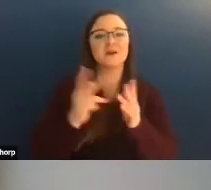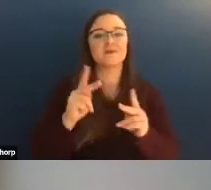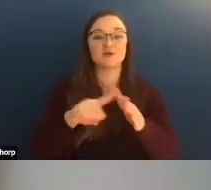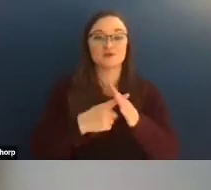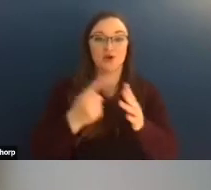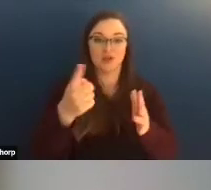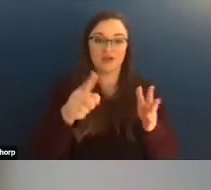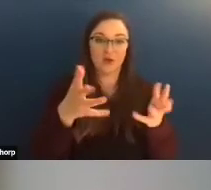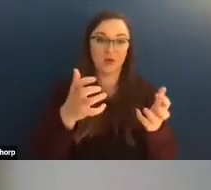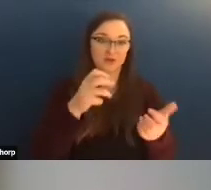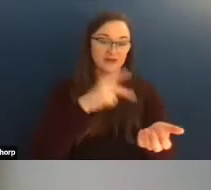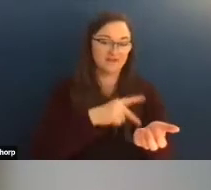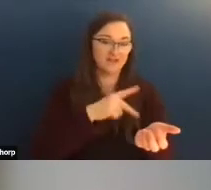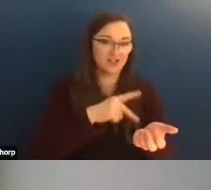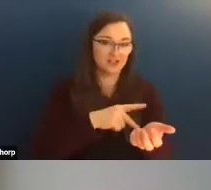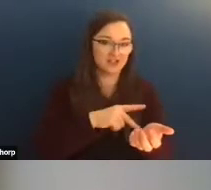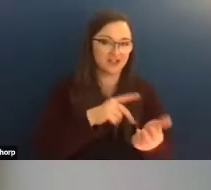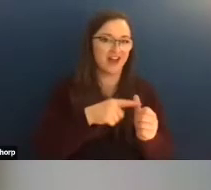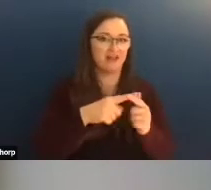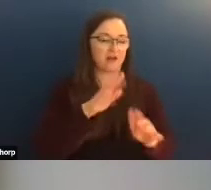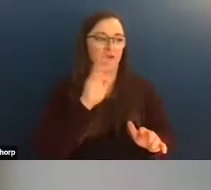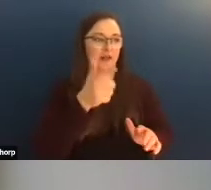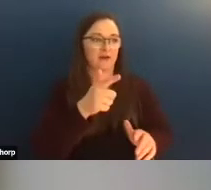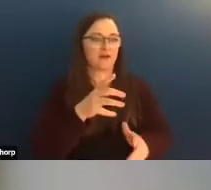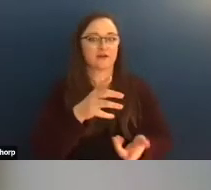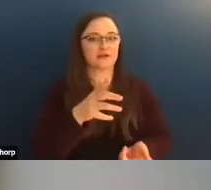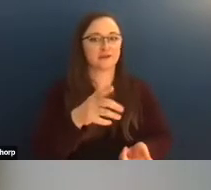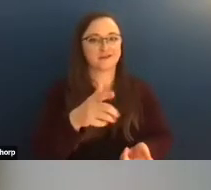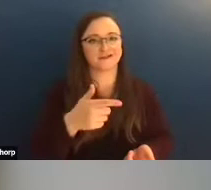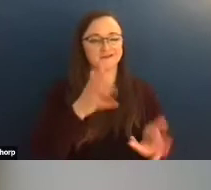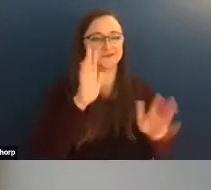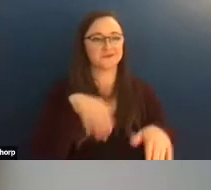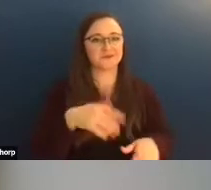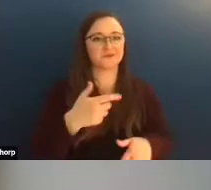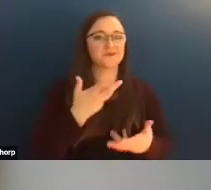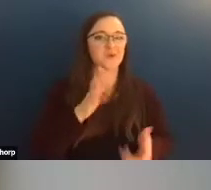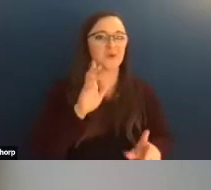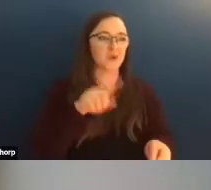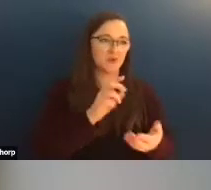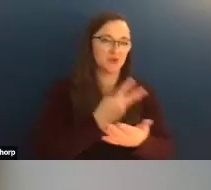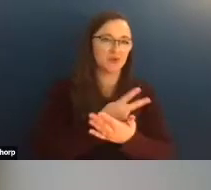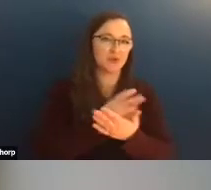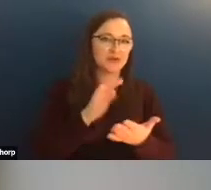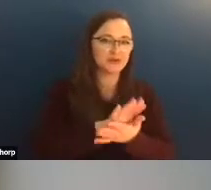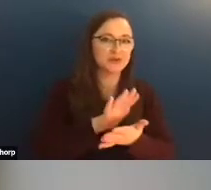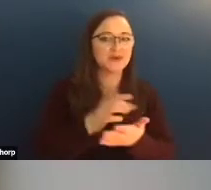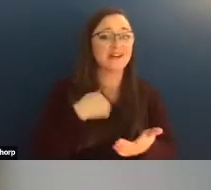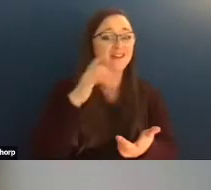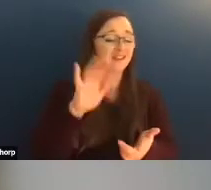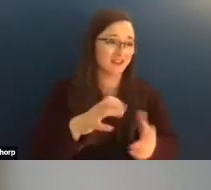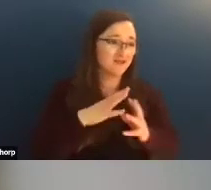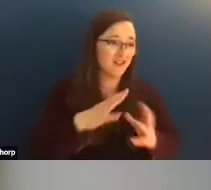check that box for the research. They're like, I'm good. I don't have to go to grad school, right? And that's okay. And I think figuring out what it is that you want to